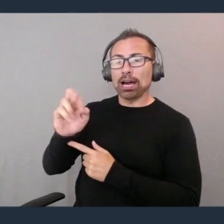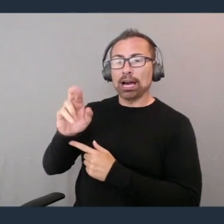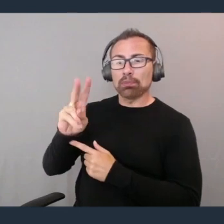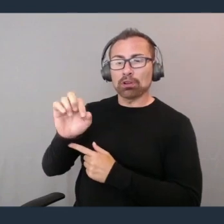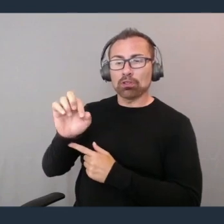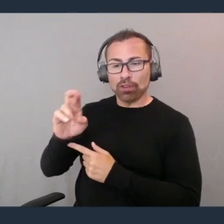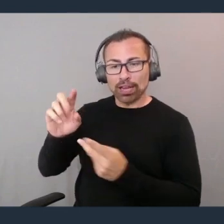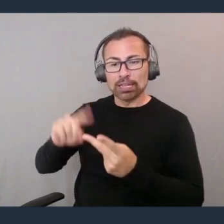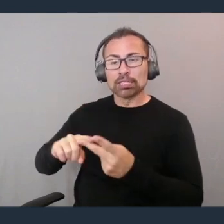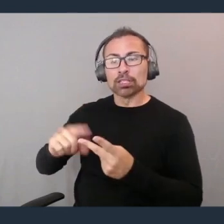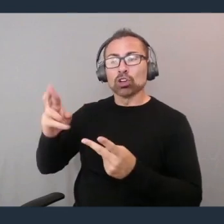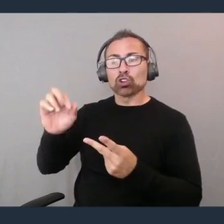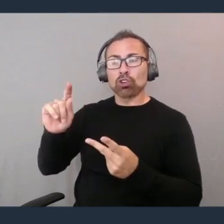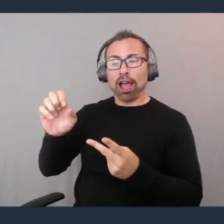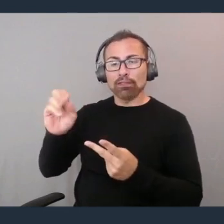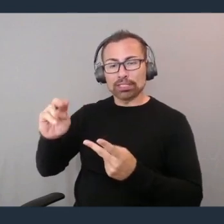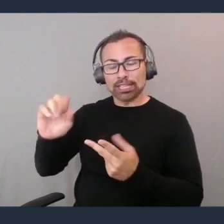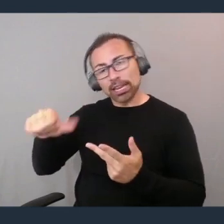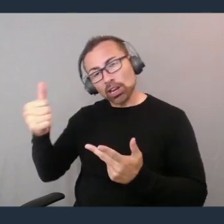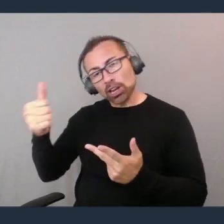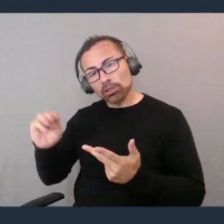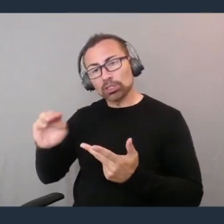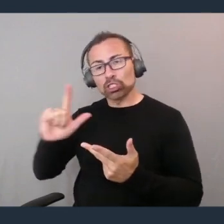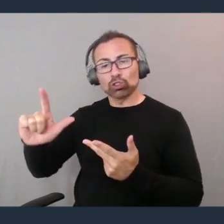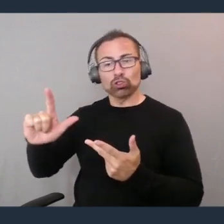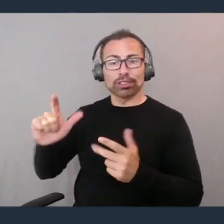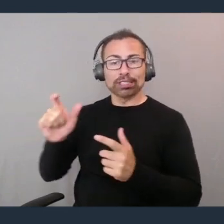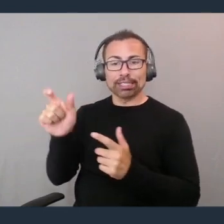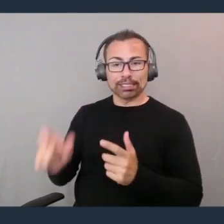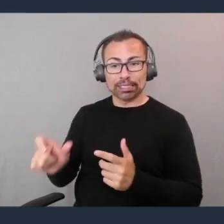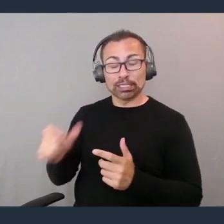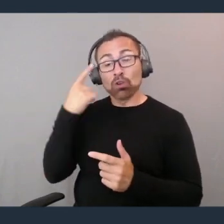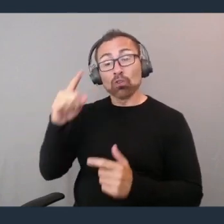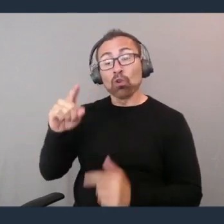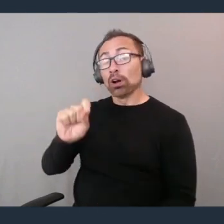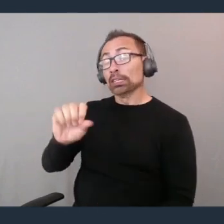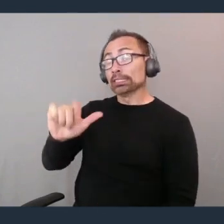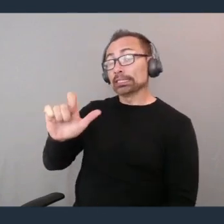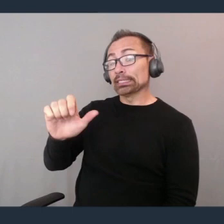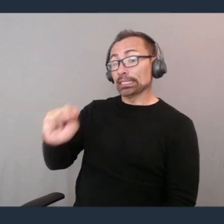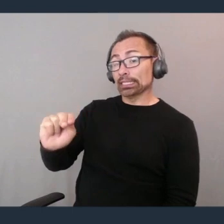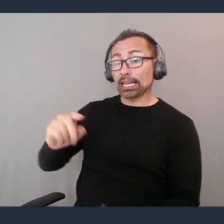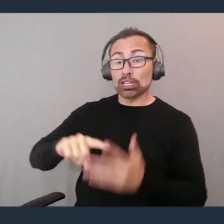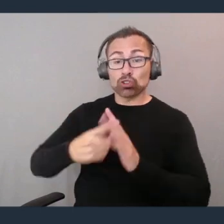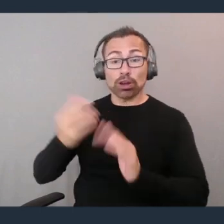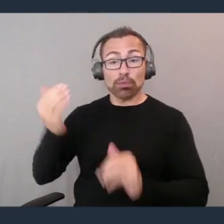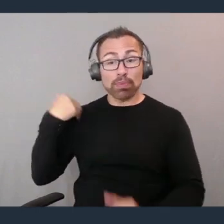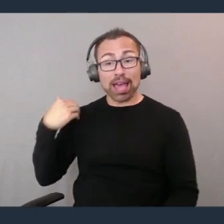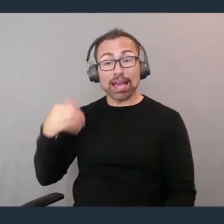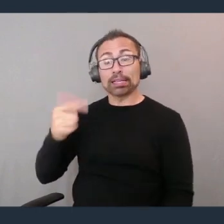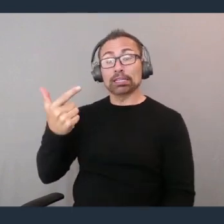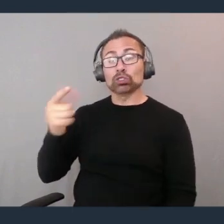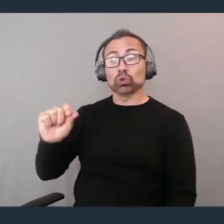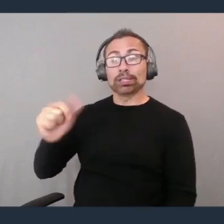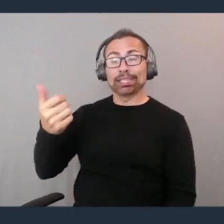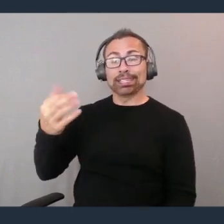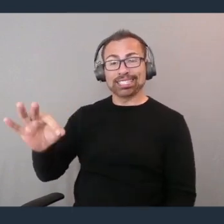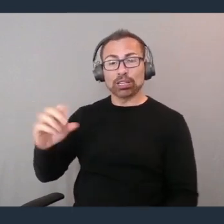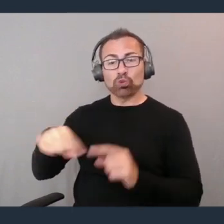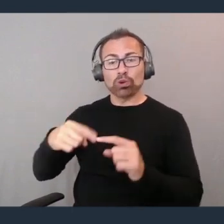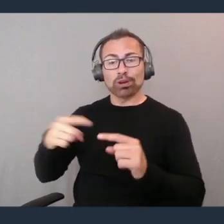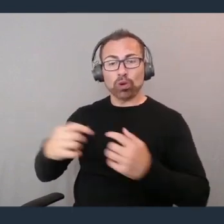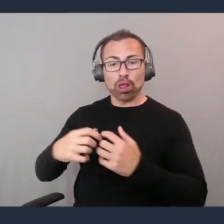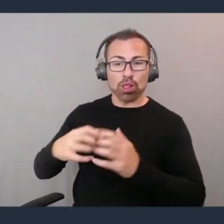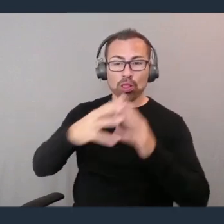silicon instances. And for our machine learning silicon, that really started back in 2019 when we announced Inference 1. And the